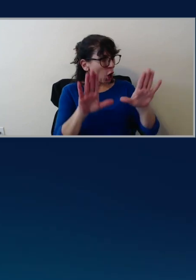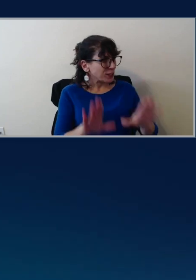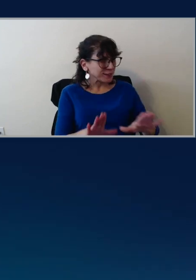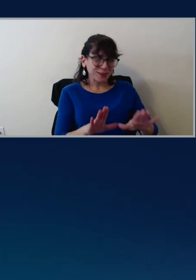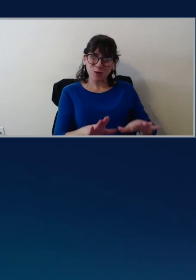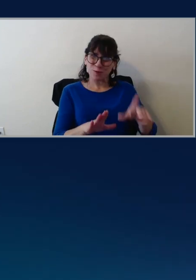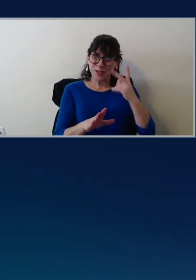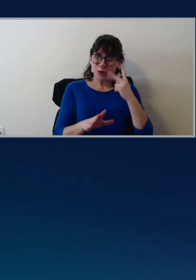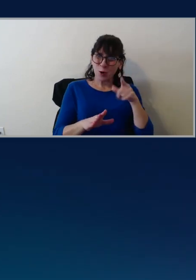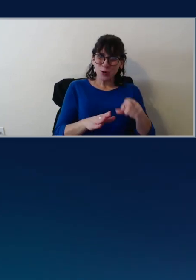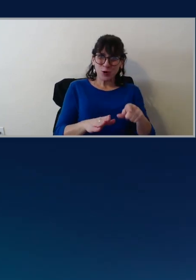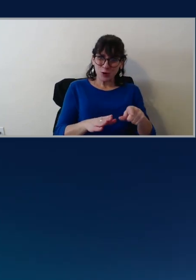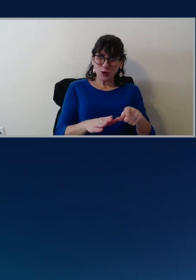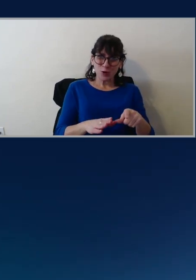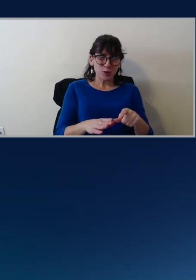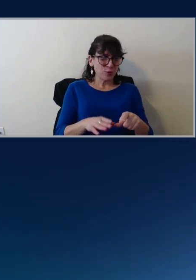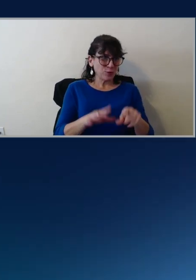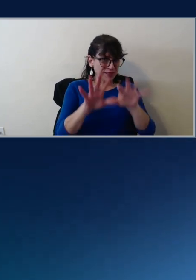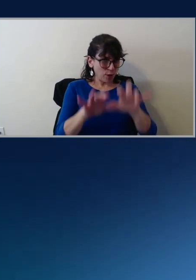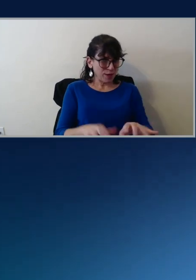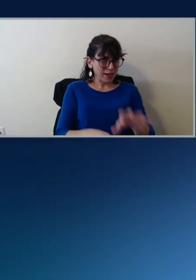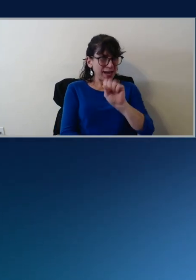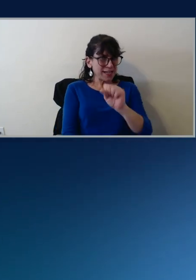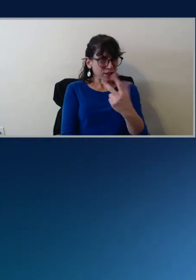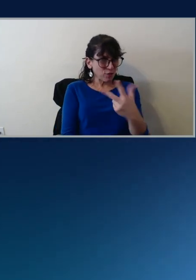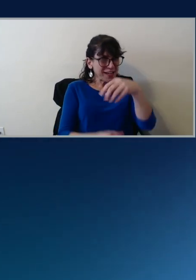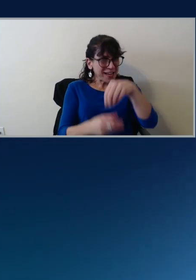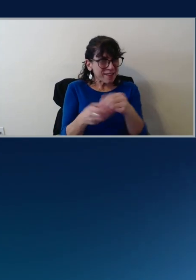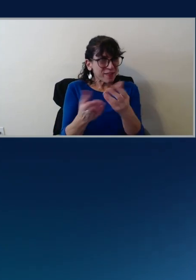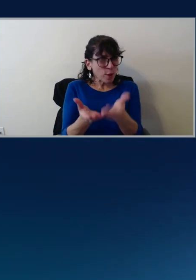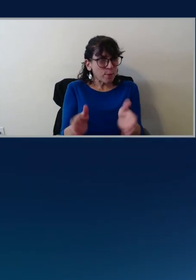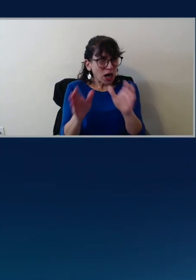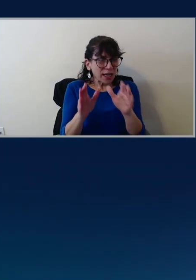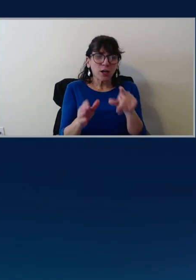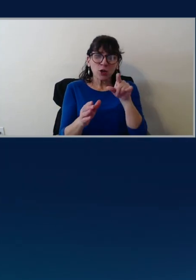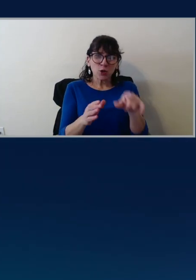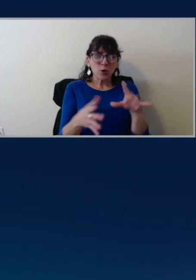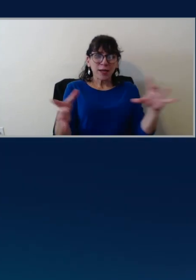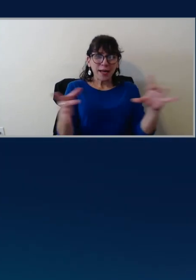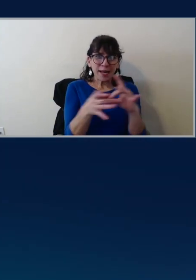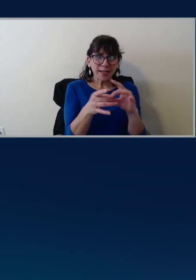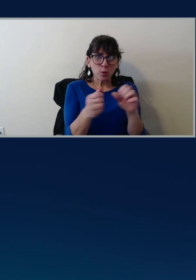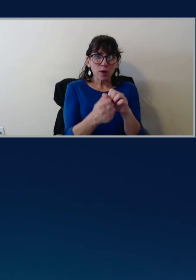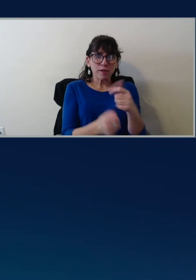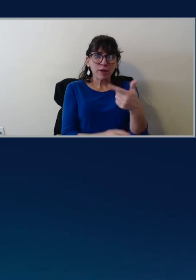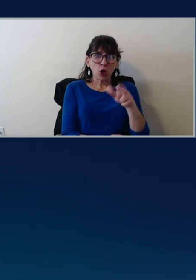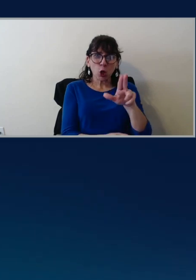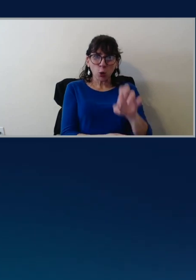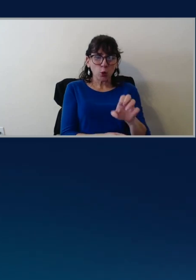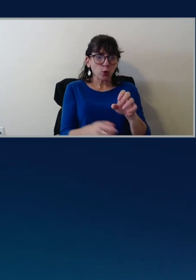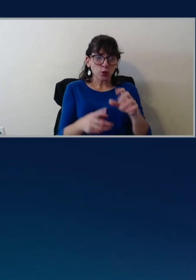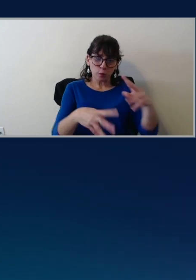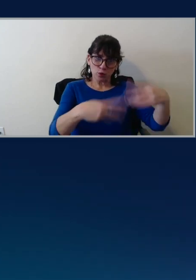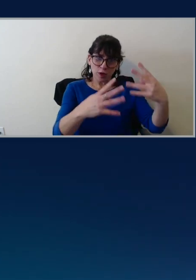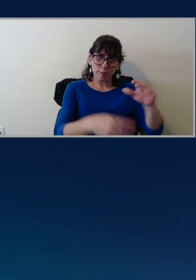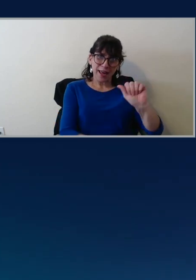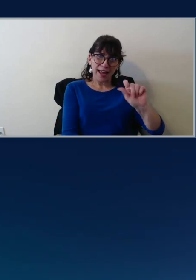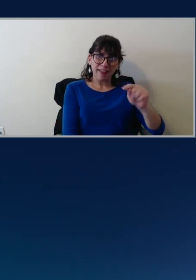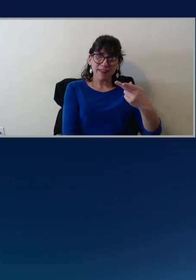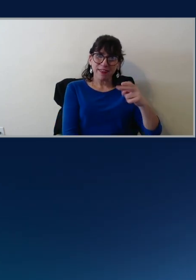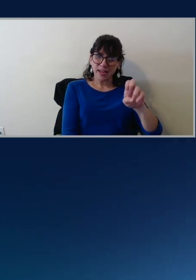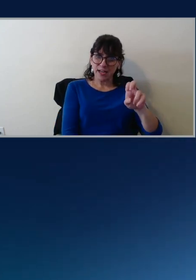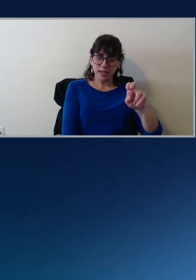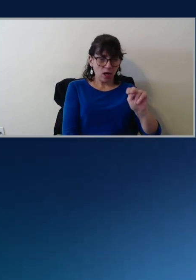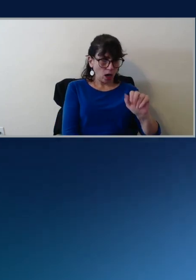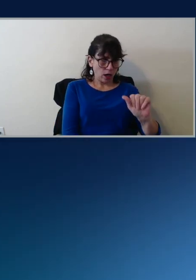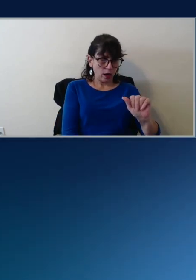it into S3 in a bucket. Yep. You connected the data with Glue. Yep. You went to Athena. Yeah. What else? We went